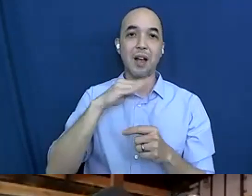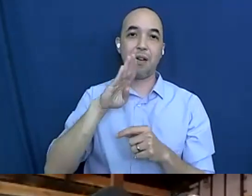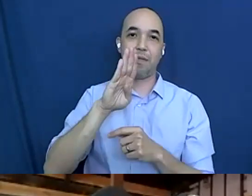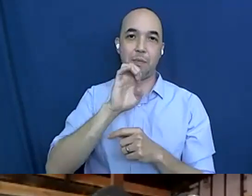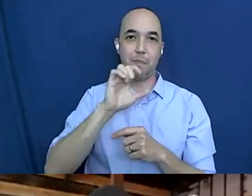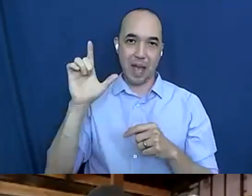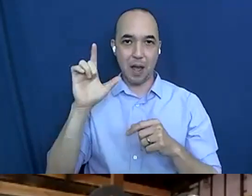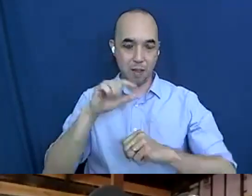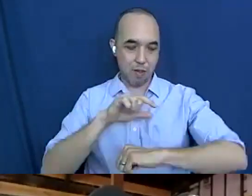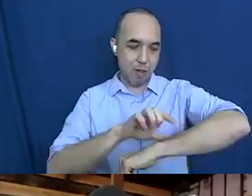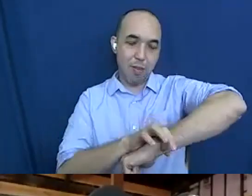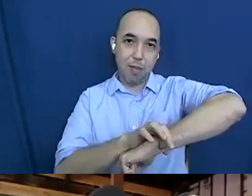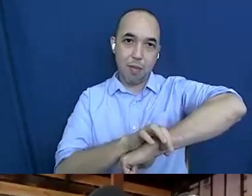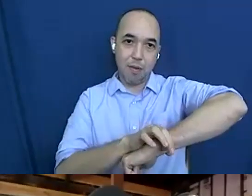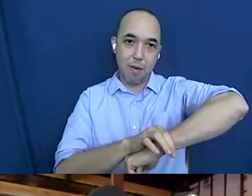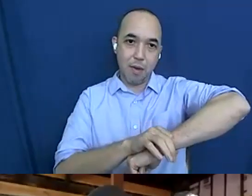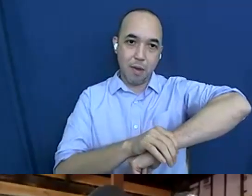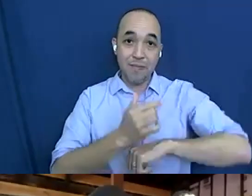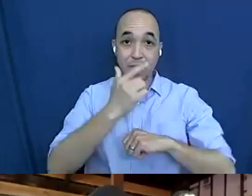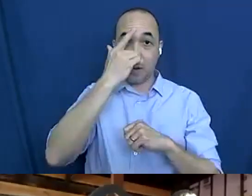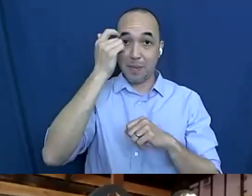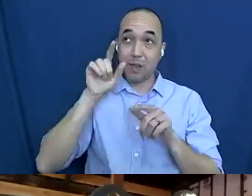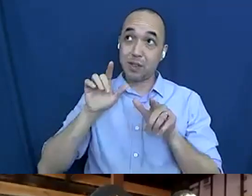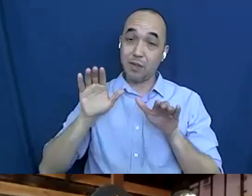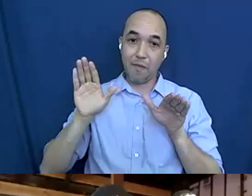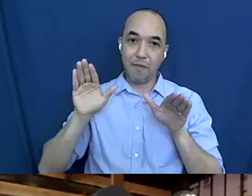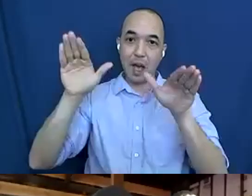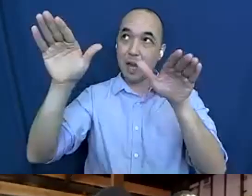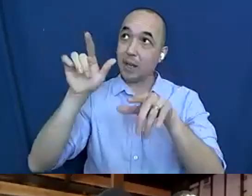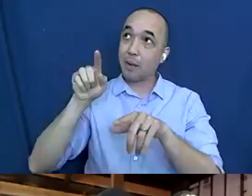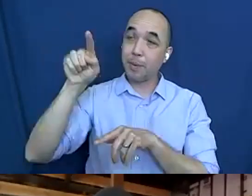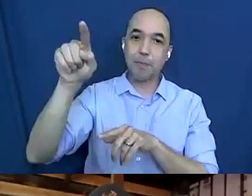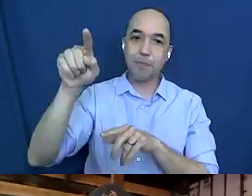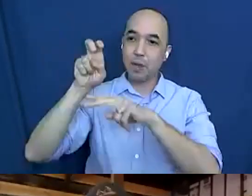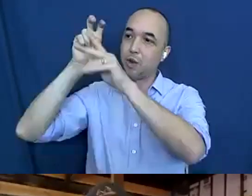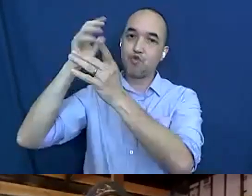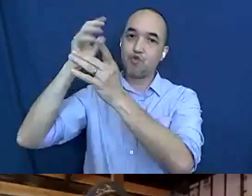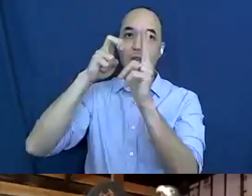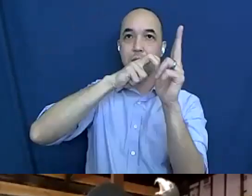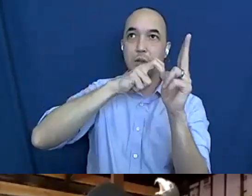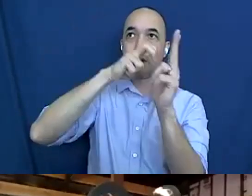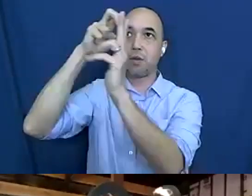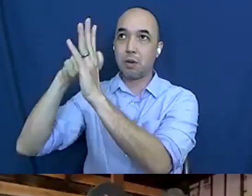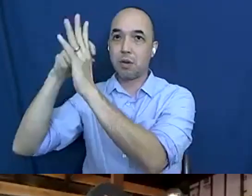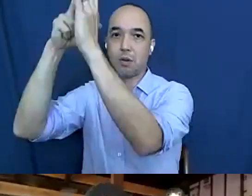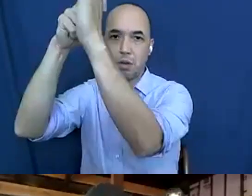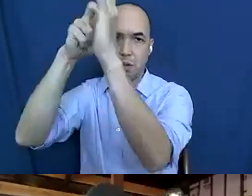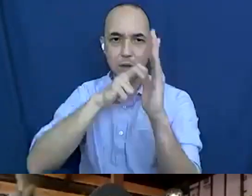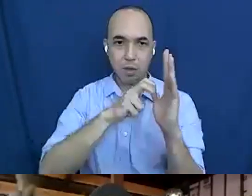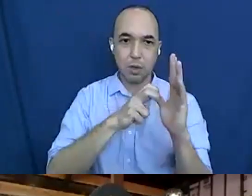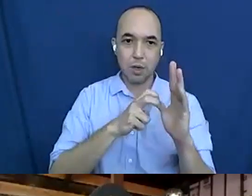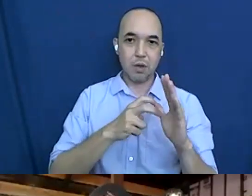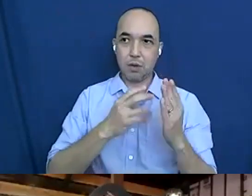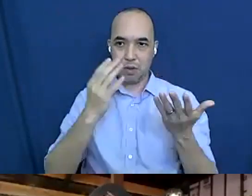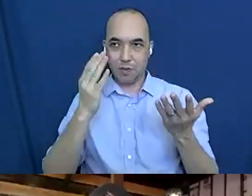they're flying, you won't hear them go from tree to tree. So once you hear that ching-ling-ling-ling, you know to look up to make sure where your bird is